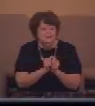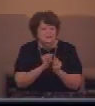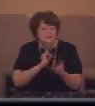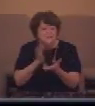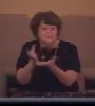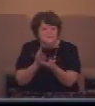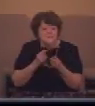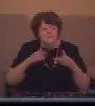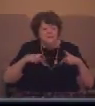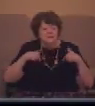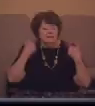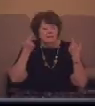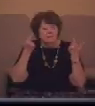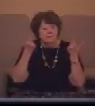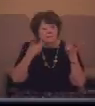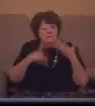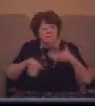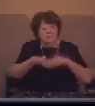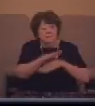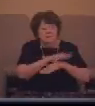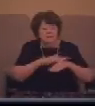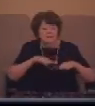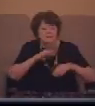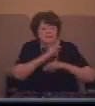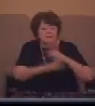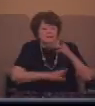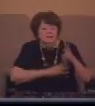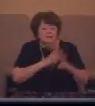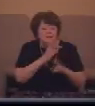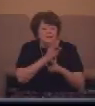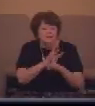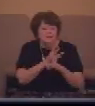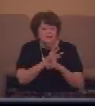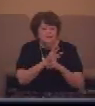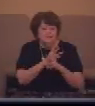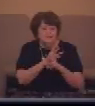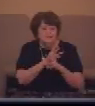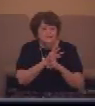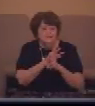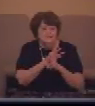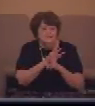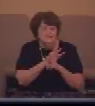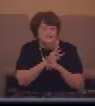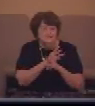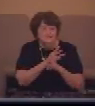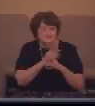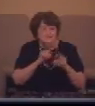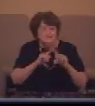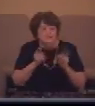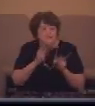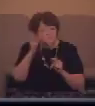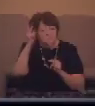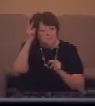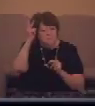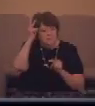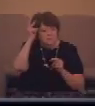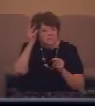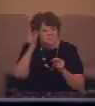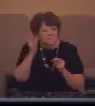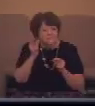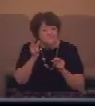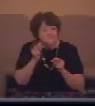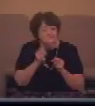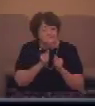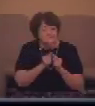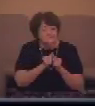ground. I want to live above the world, though Satan's darts